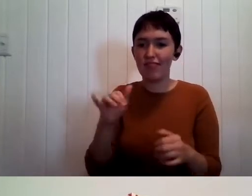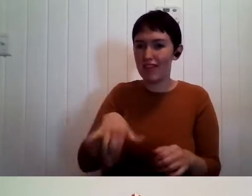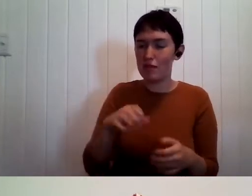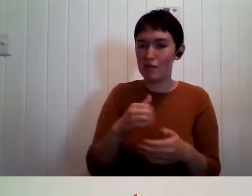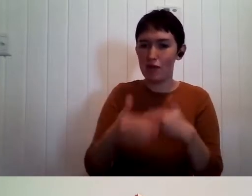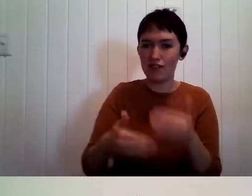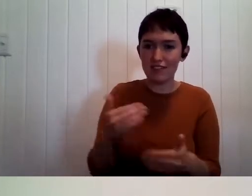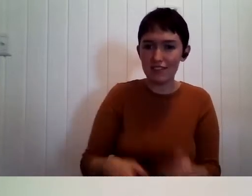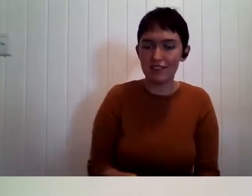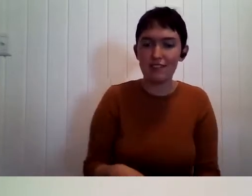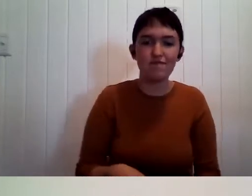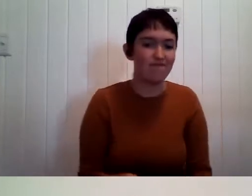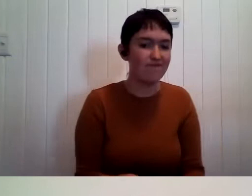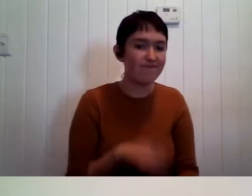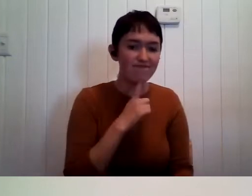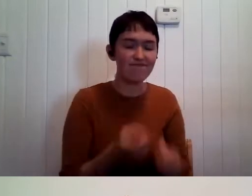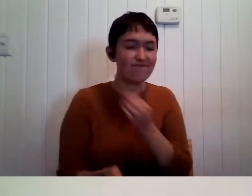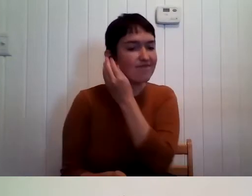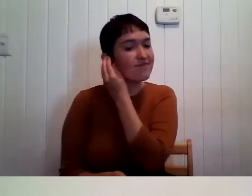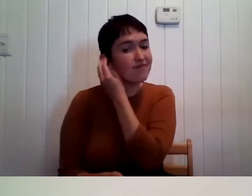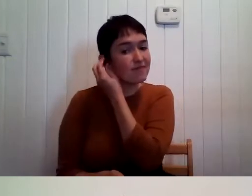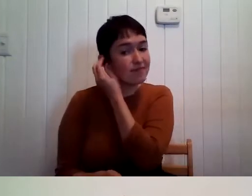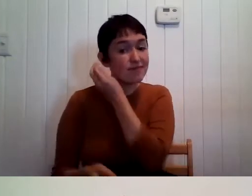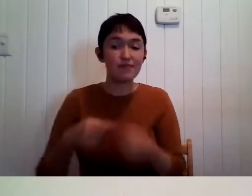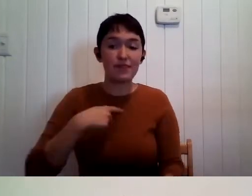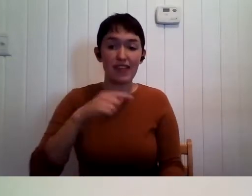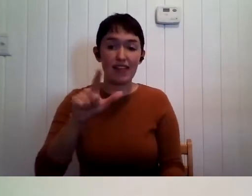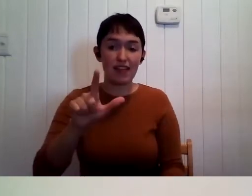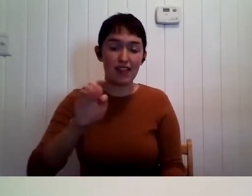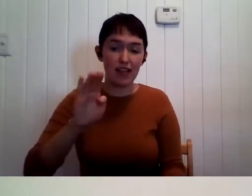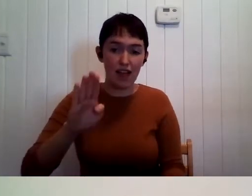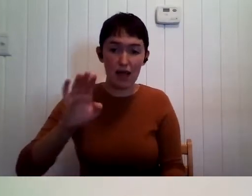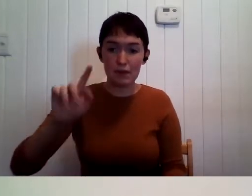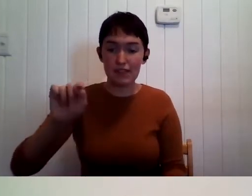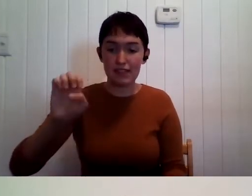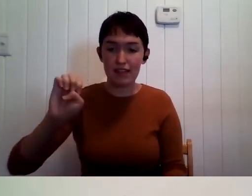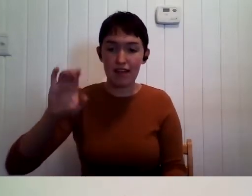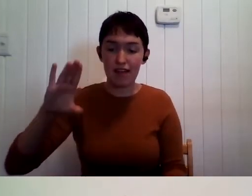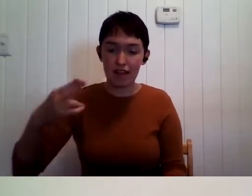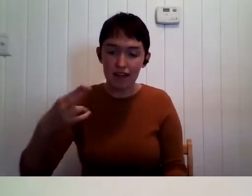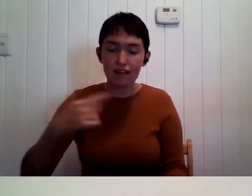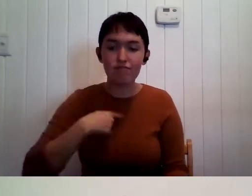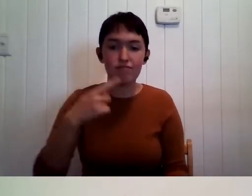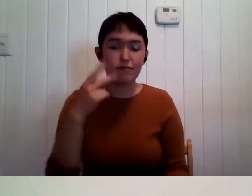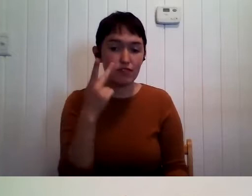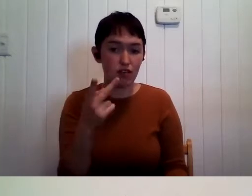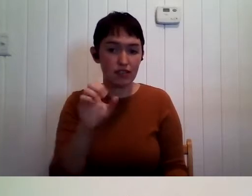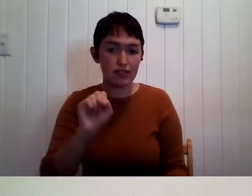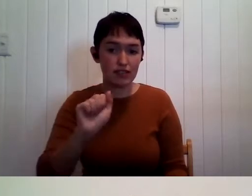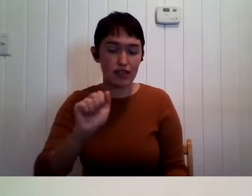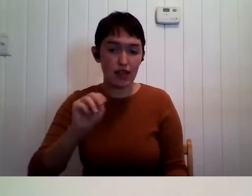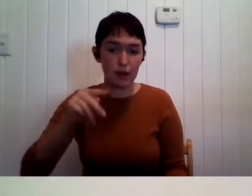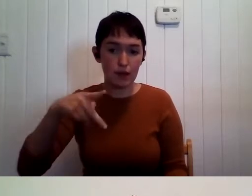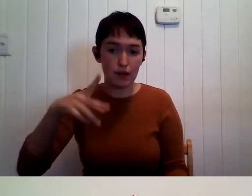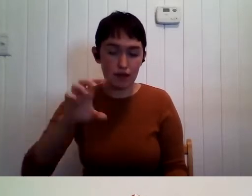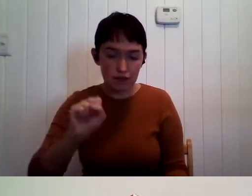for sure. So I was a lab tech, which meant that I saw the samples firsthand, and we use a test